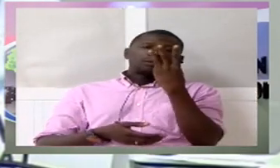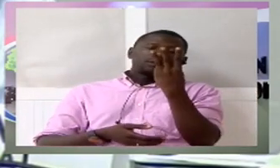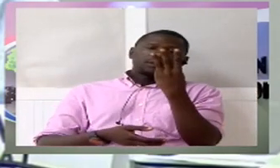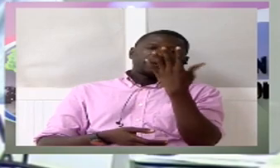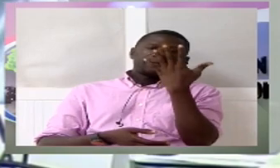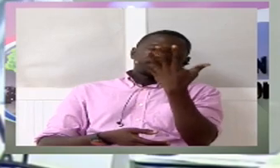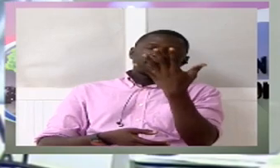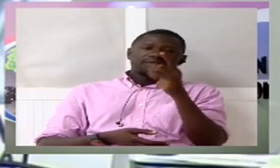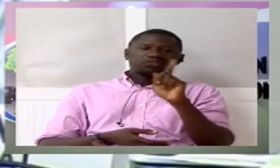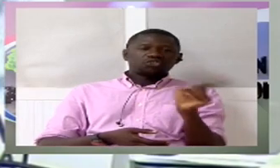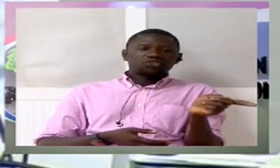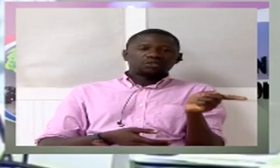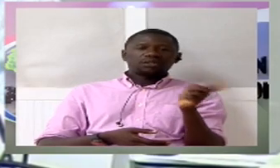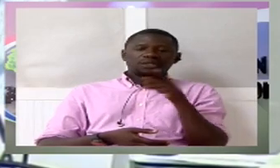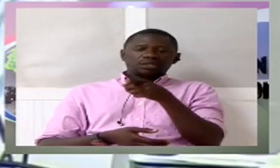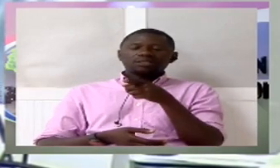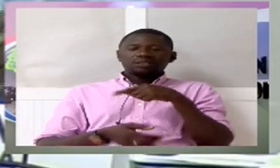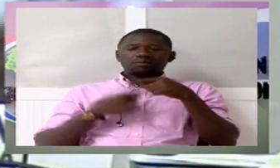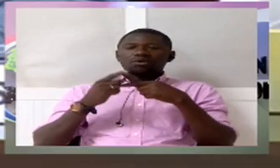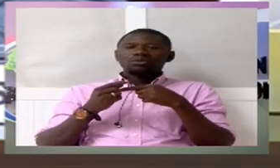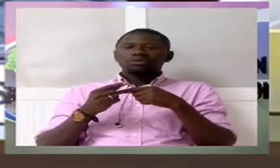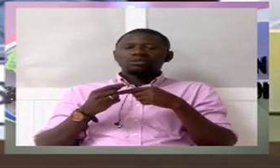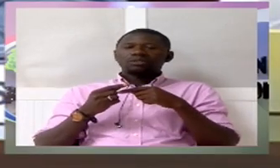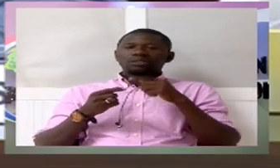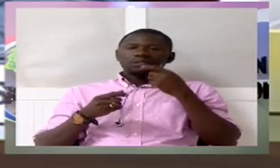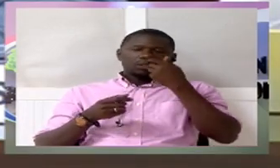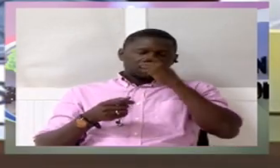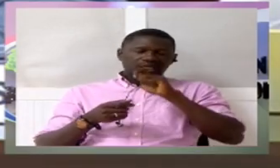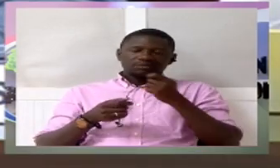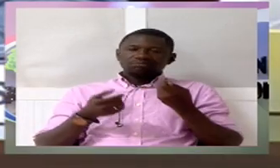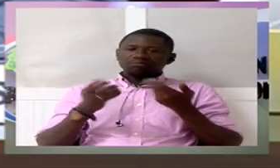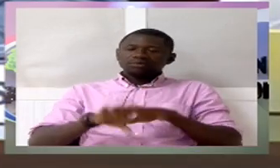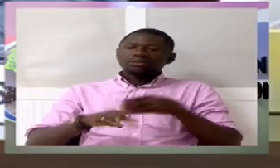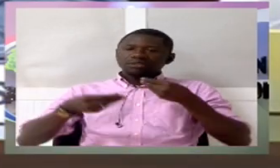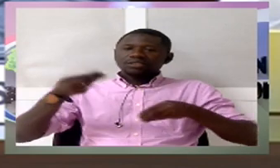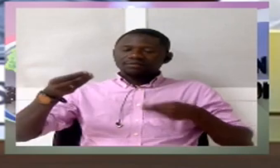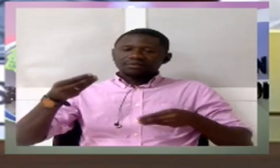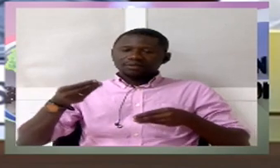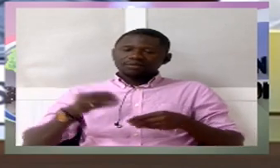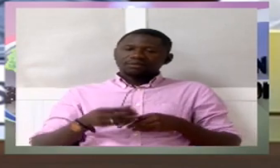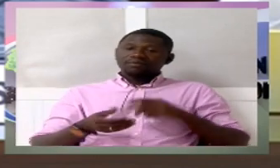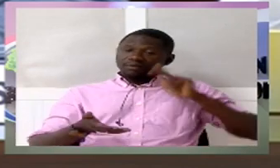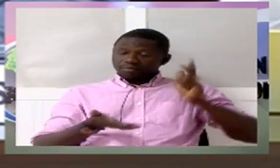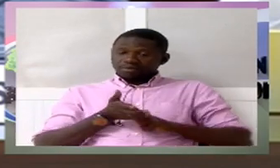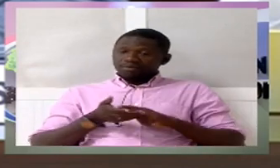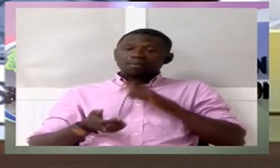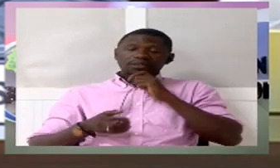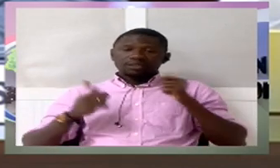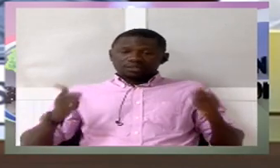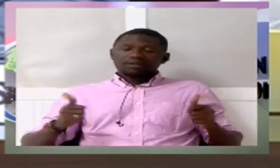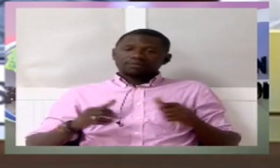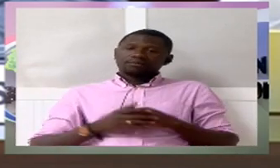135G, and that is the death certificate. With your permission, Mr. Chair. Request granted, Council. Thank